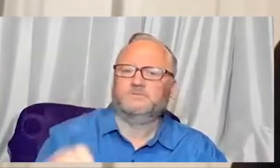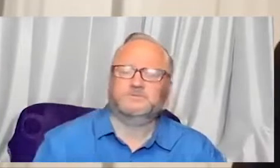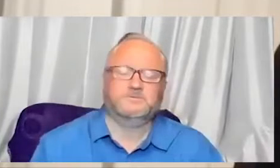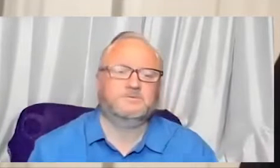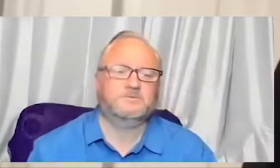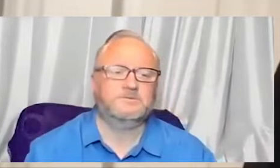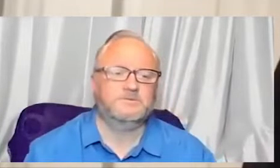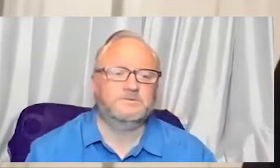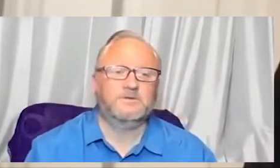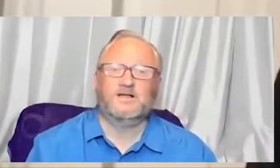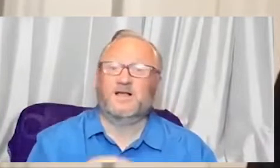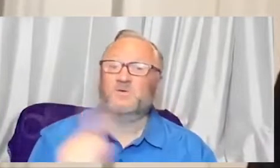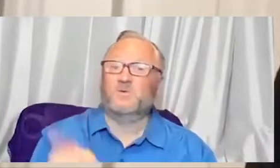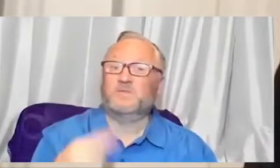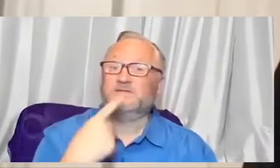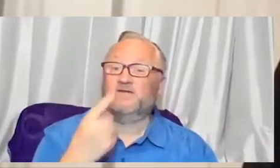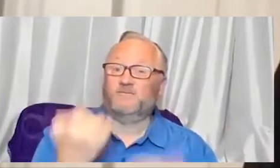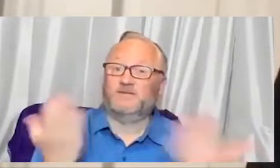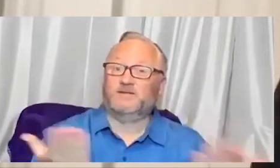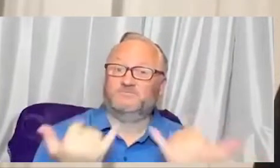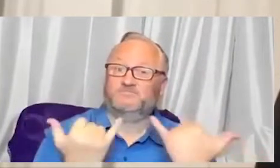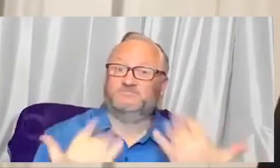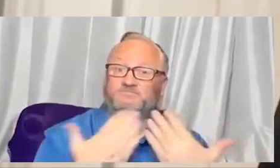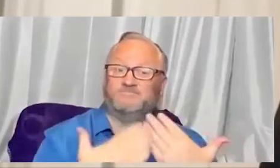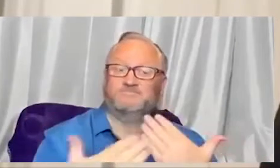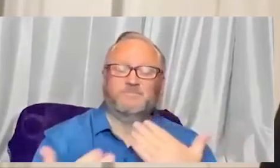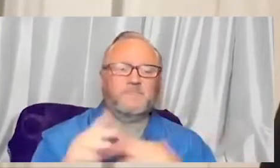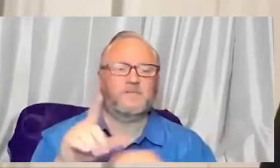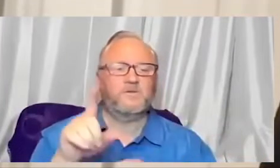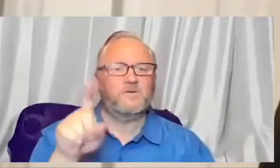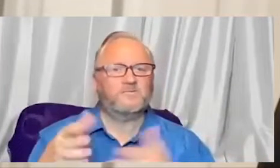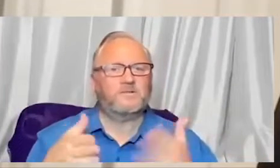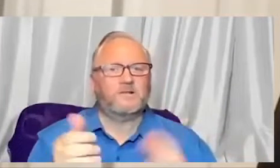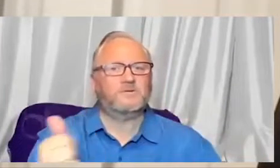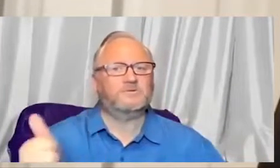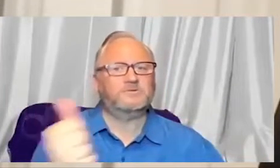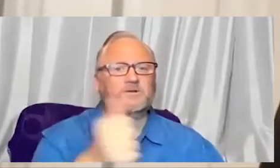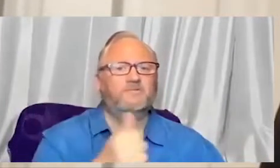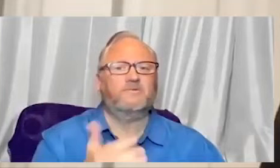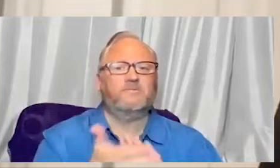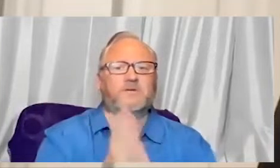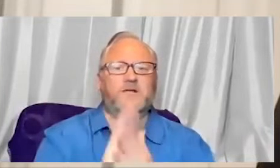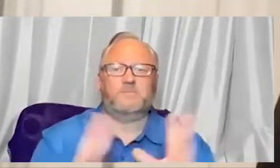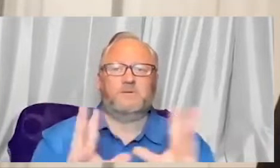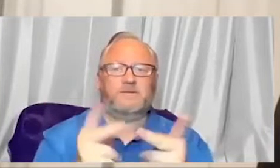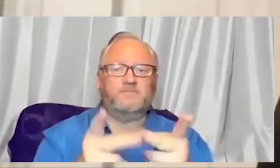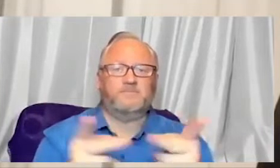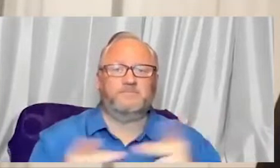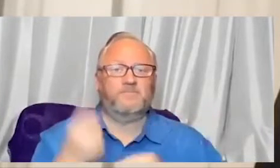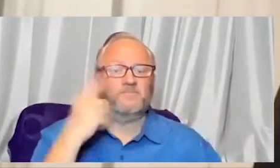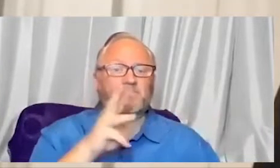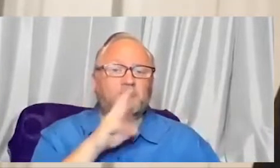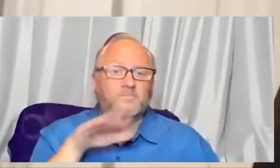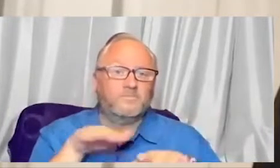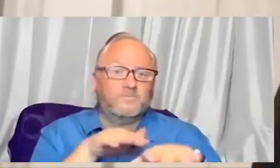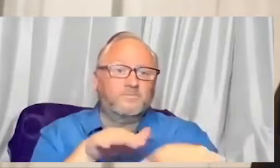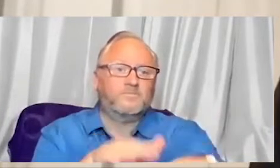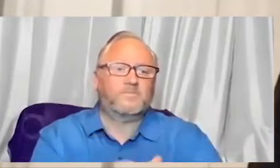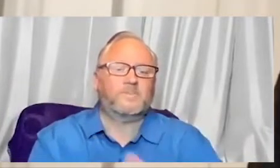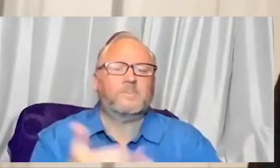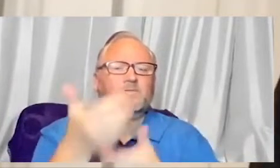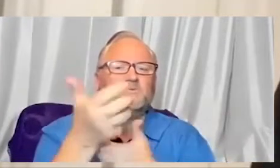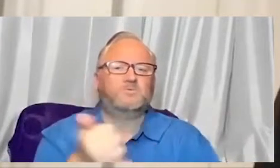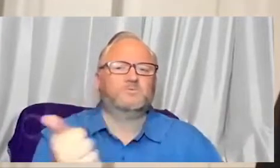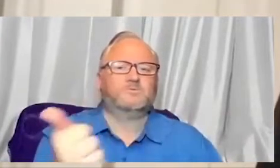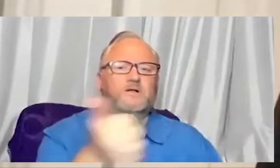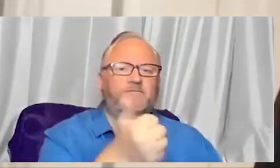All I can say from here is that you got to let yourself be a meeting place of rivers. Trust yourself